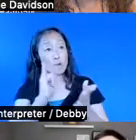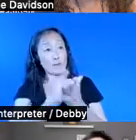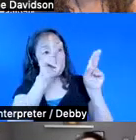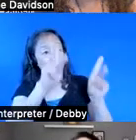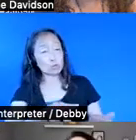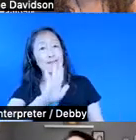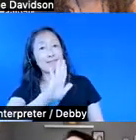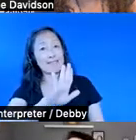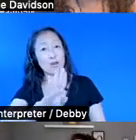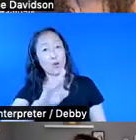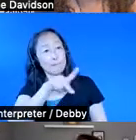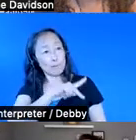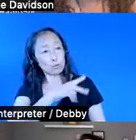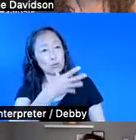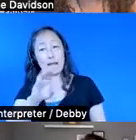that is to promote